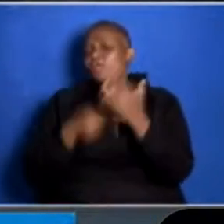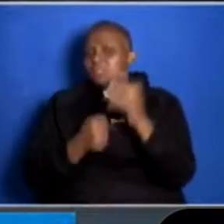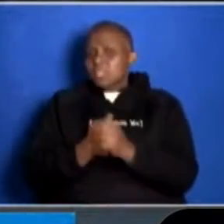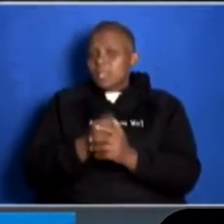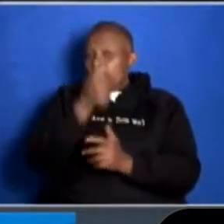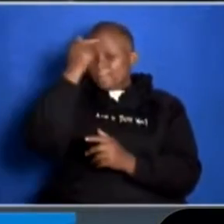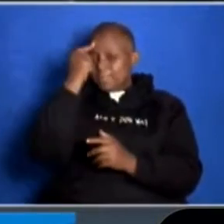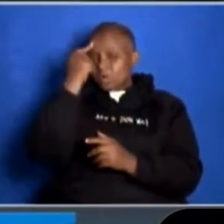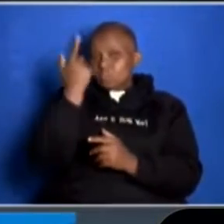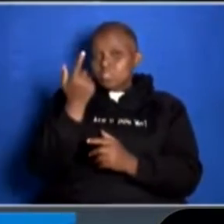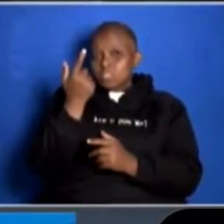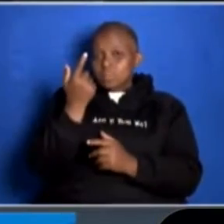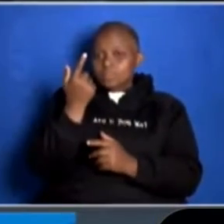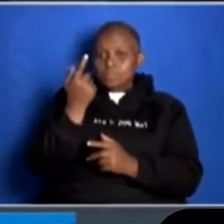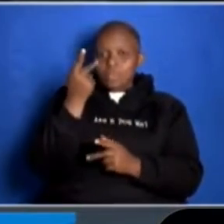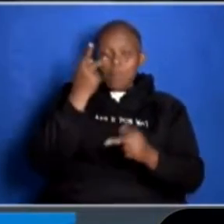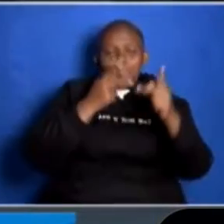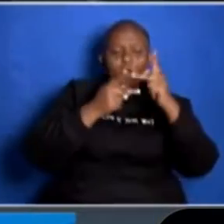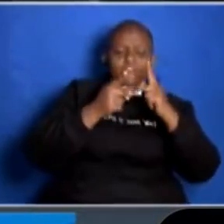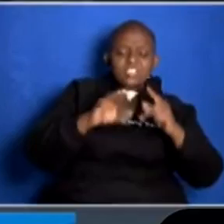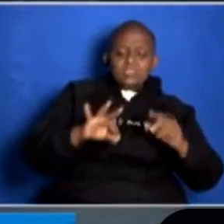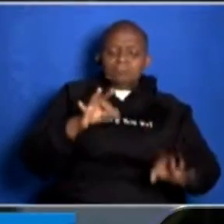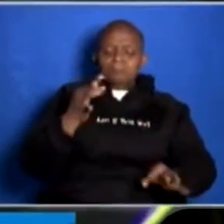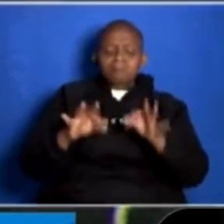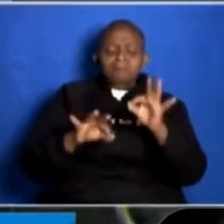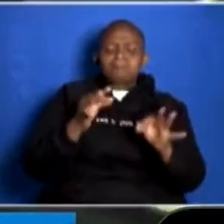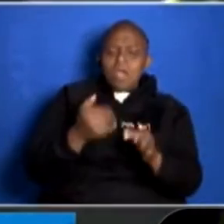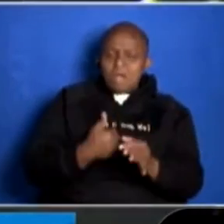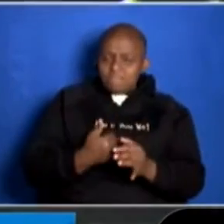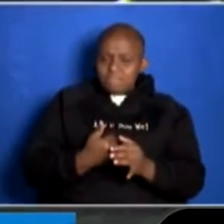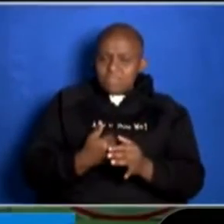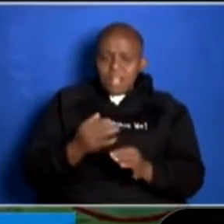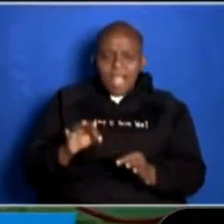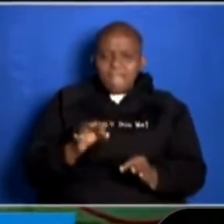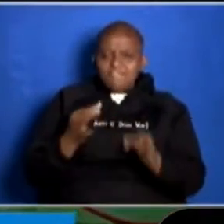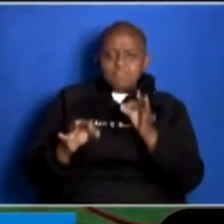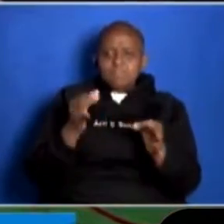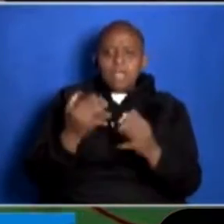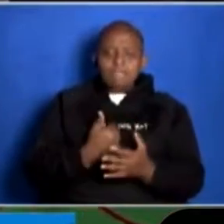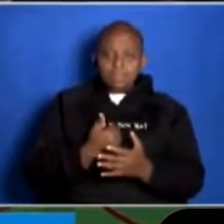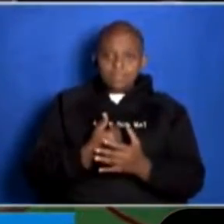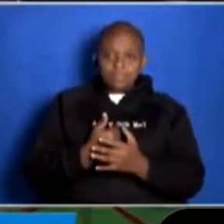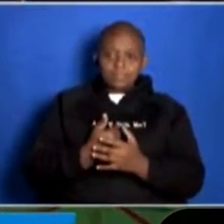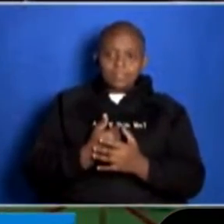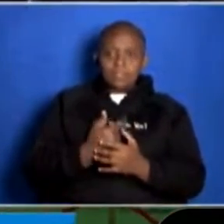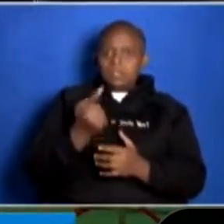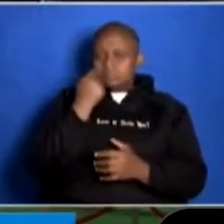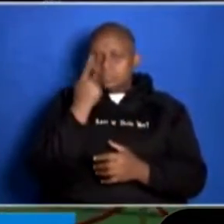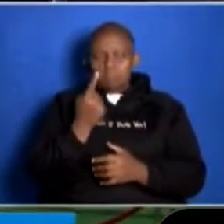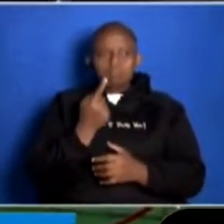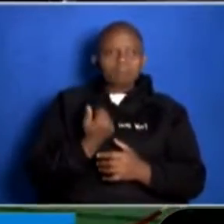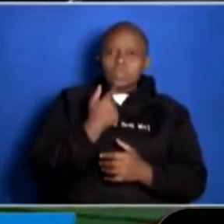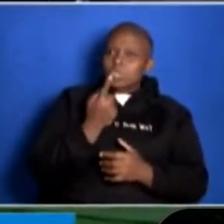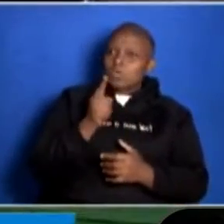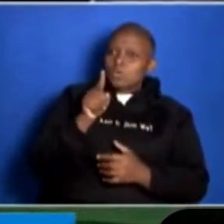Because prophets are analysis. Manabii ni watu wa takwimu. They run an analysis. Wanafanya uchunguzi. They say you did this and this and this.